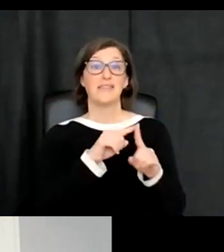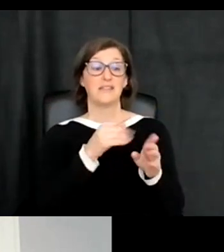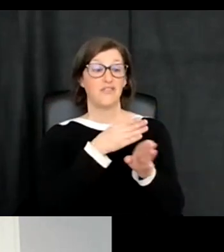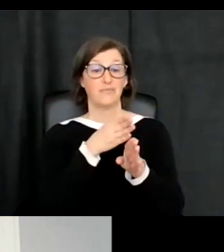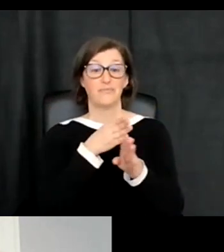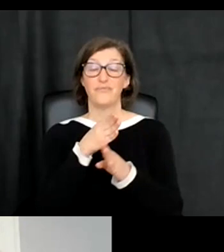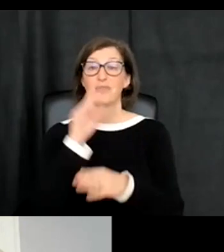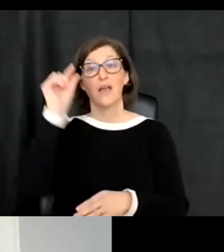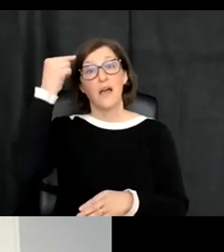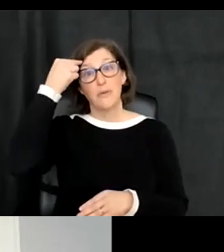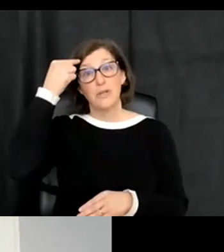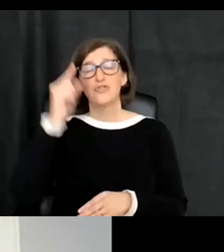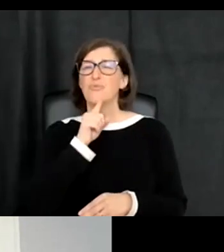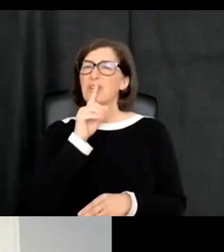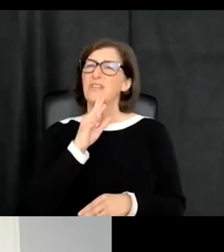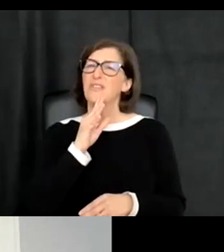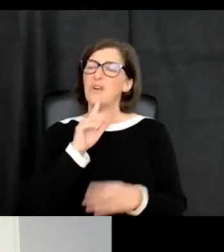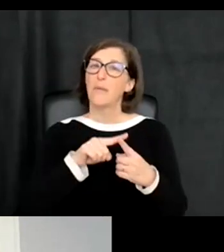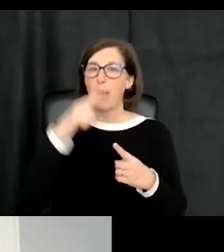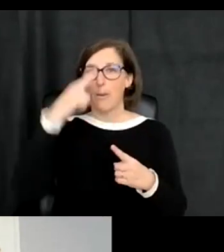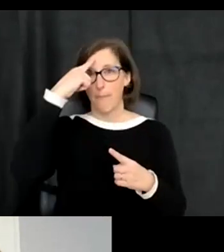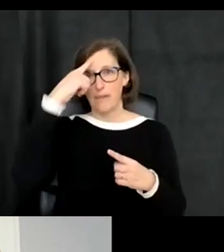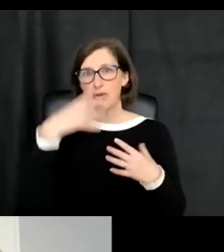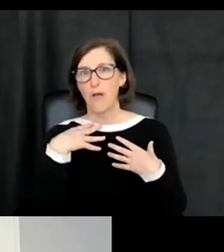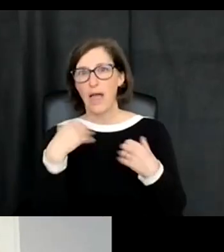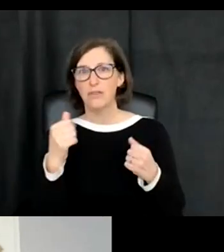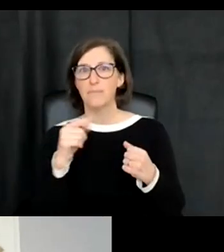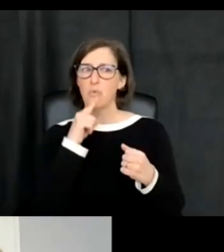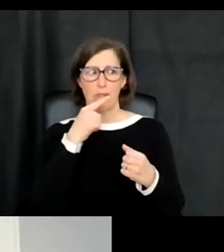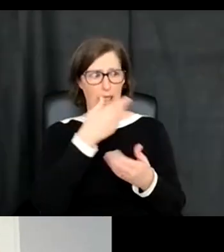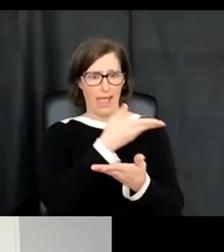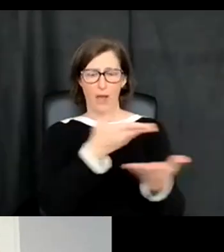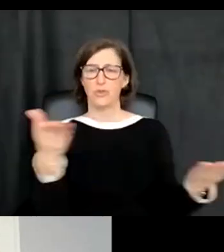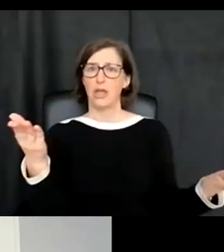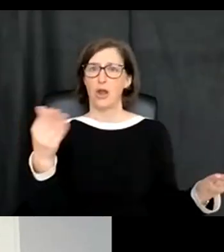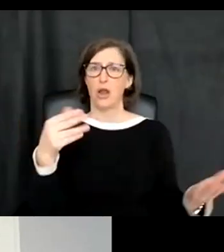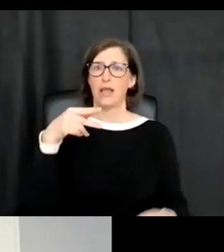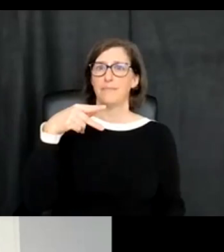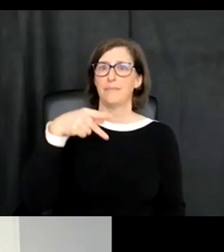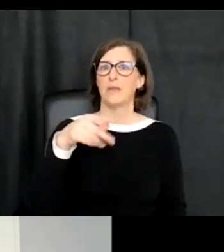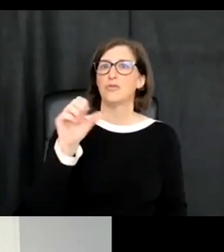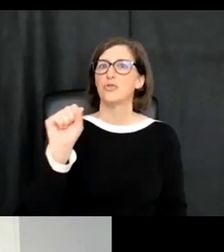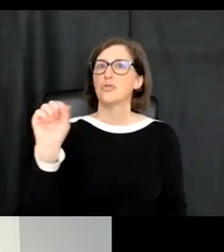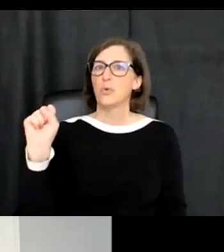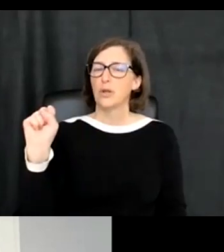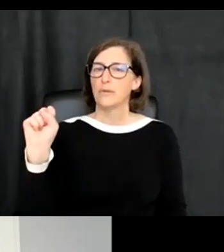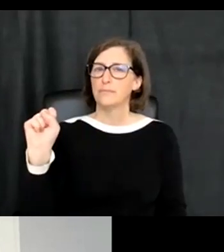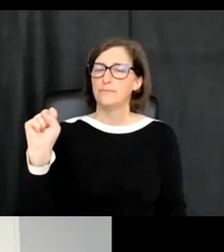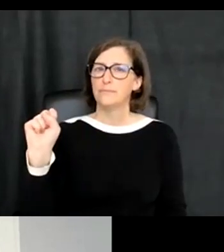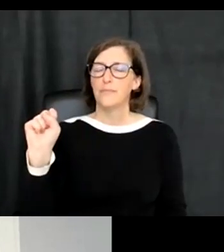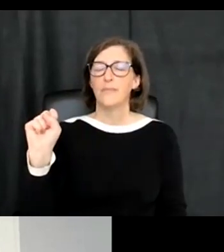government, to really talk about mental health, to get it really out there, and psychosocial support. And the piece that I